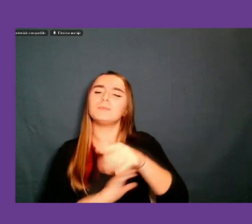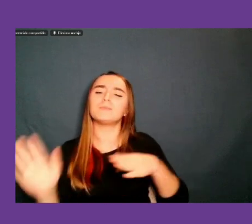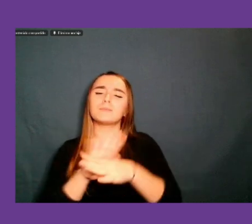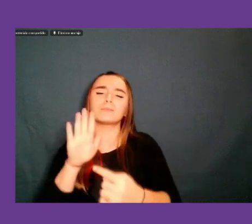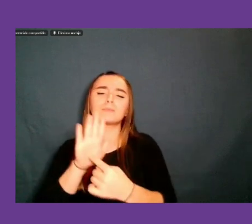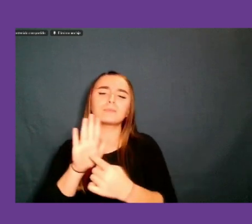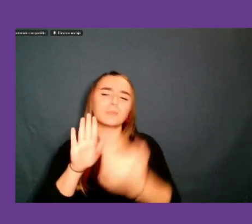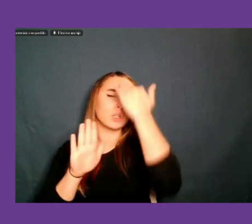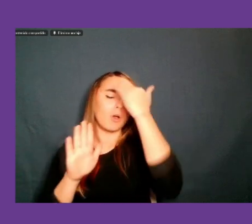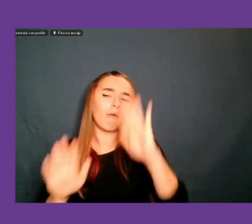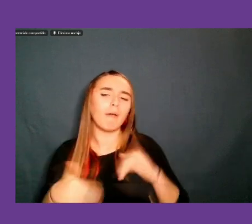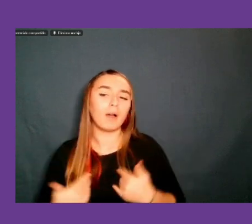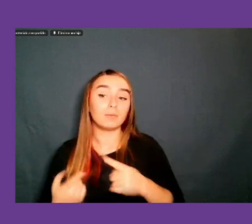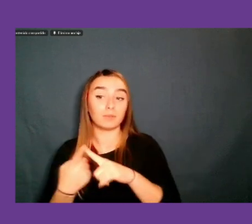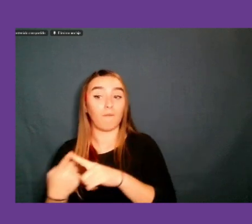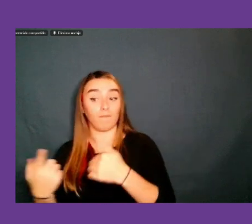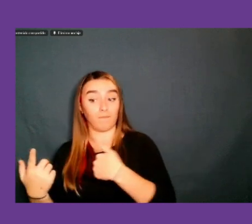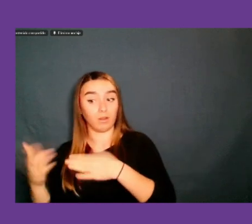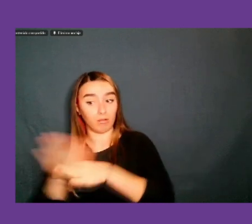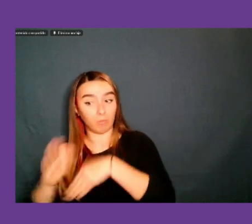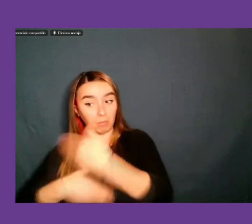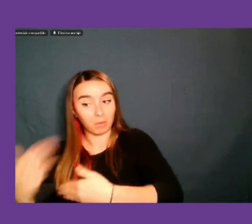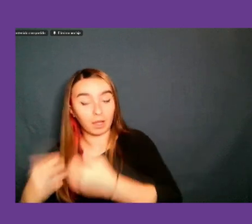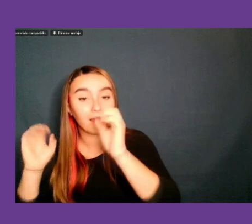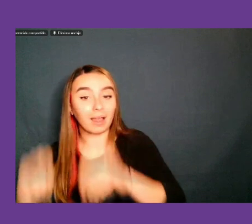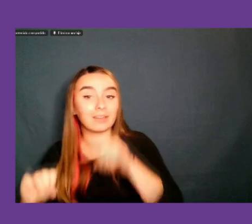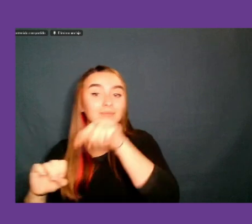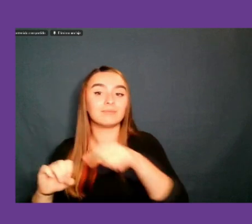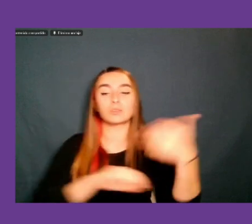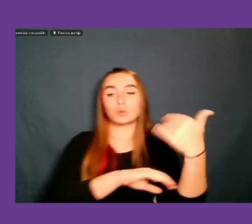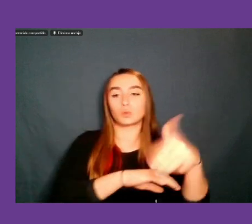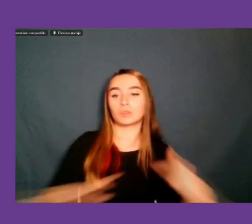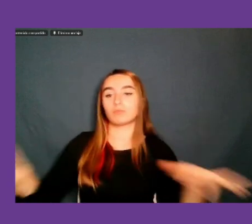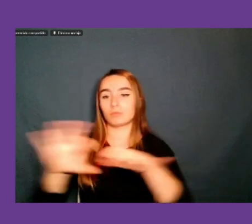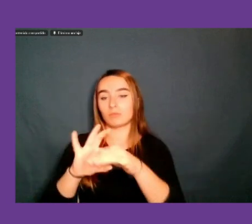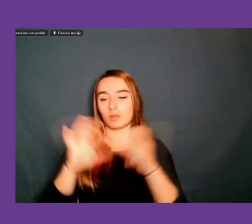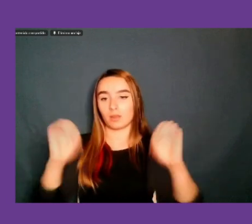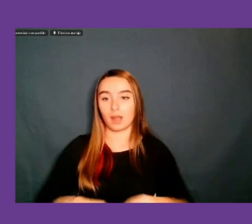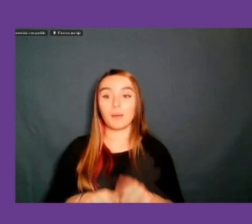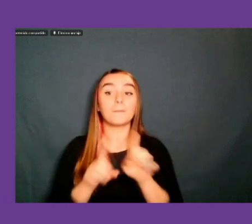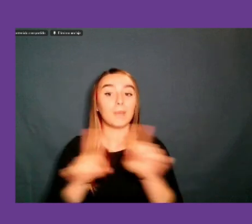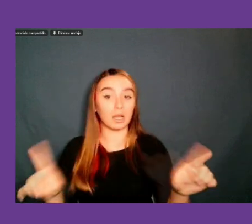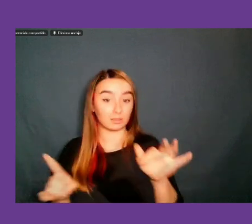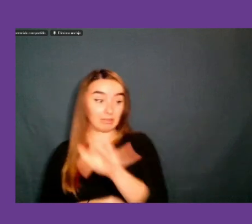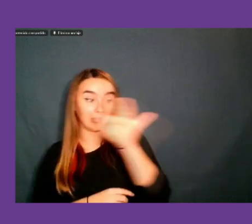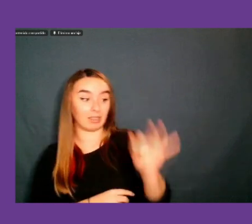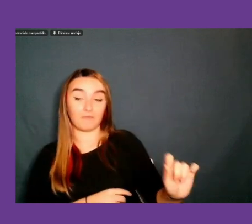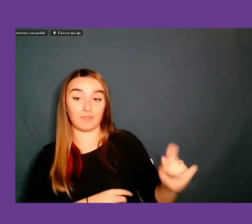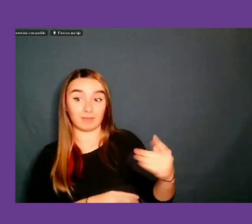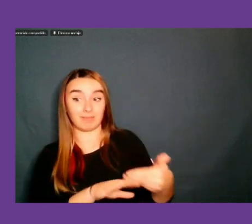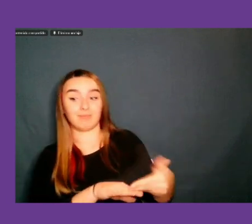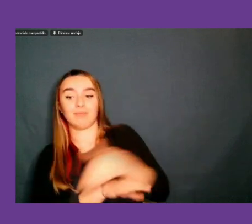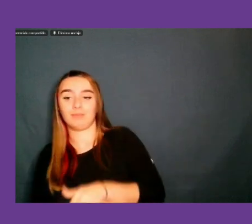it into a harmonized standard with strict requirements. But first, before giving you the floor, Fernando, I